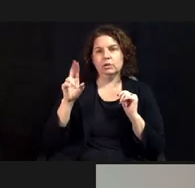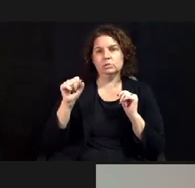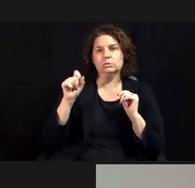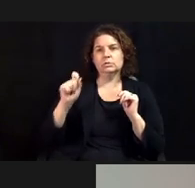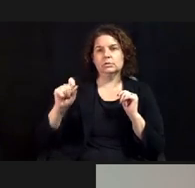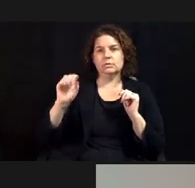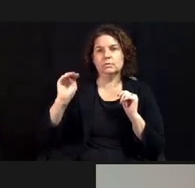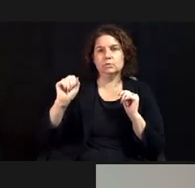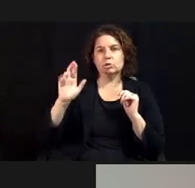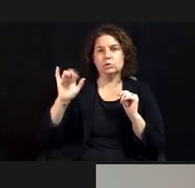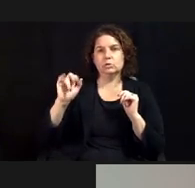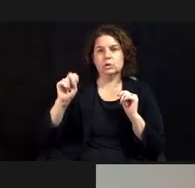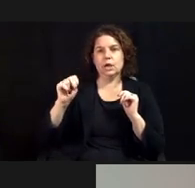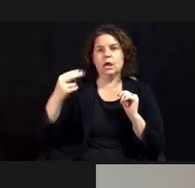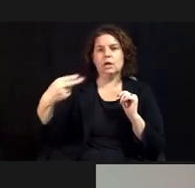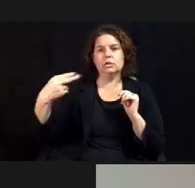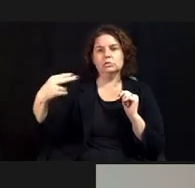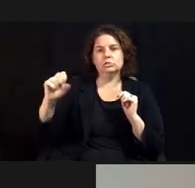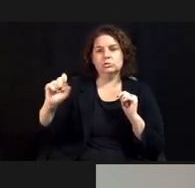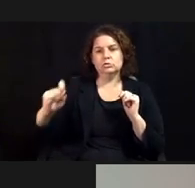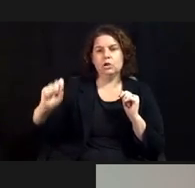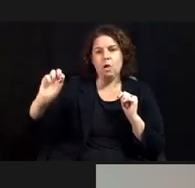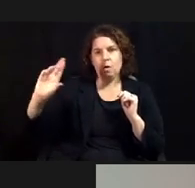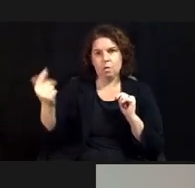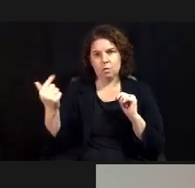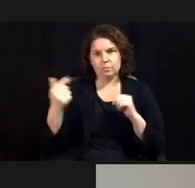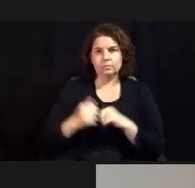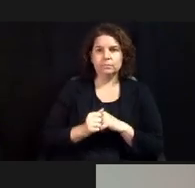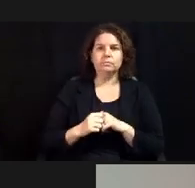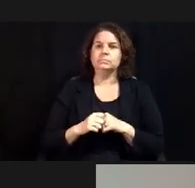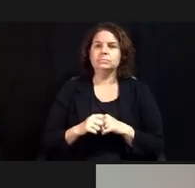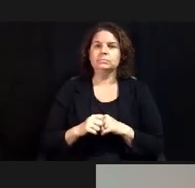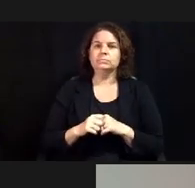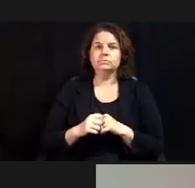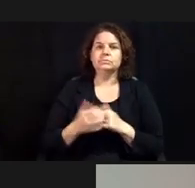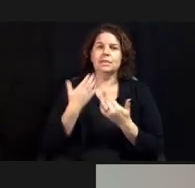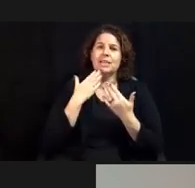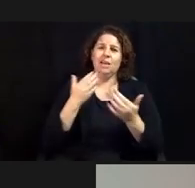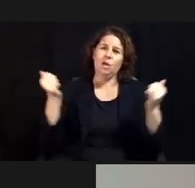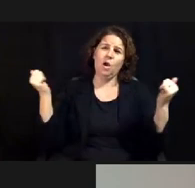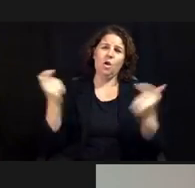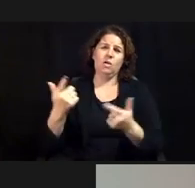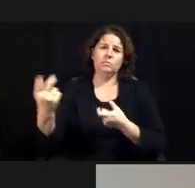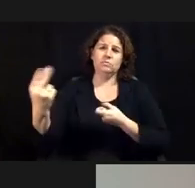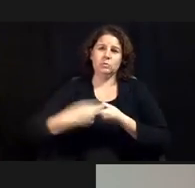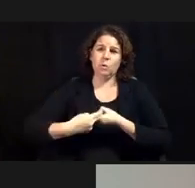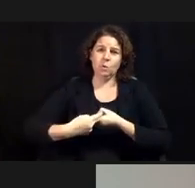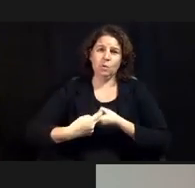coronavirus.marinhhs.org. Again, we want to thank you all for joining us today and for watching. We look